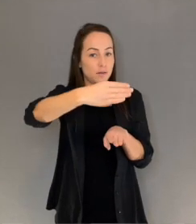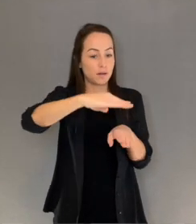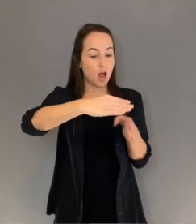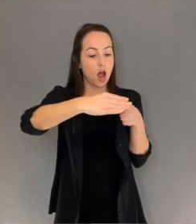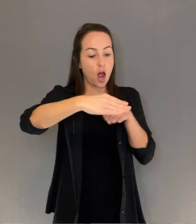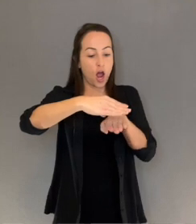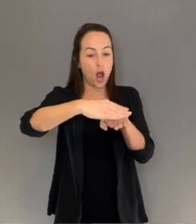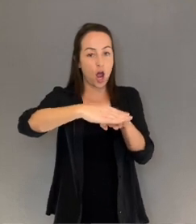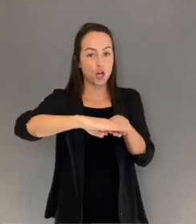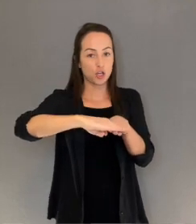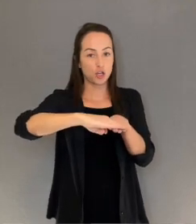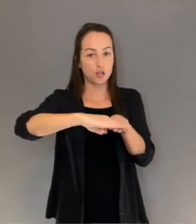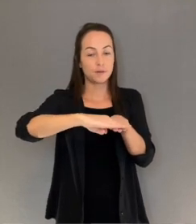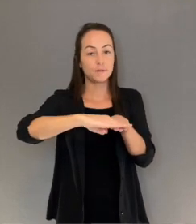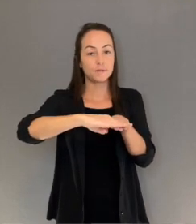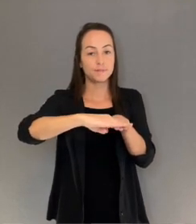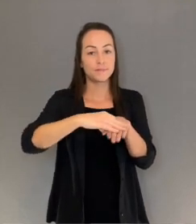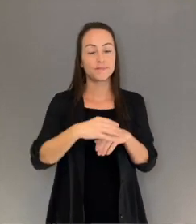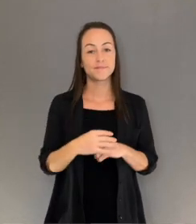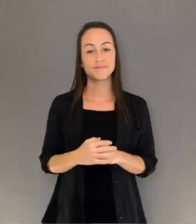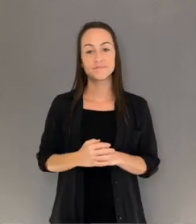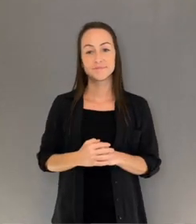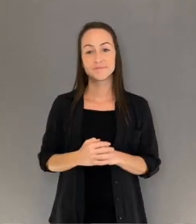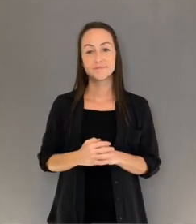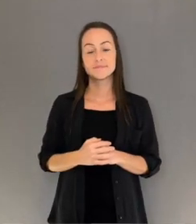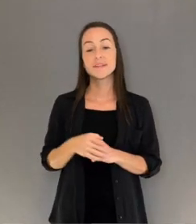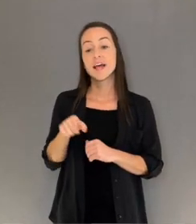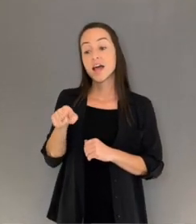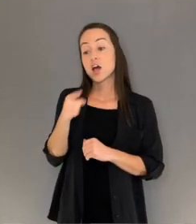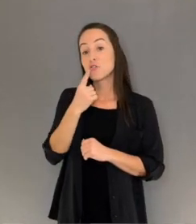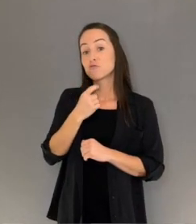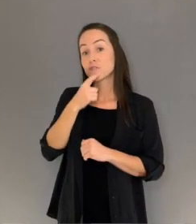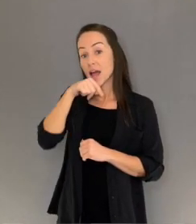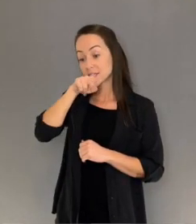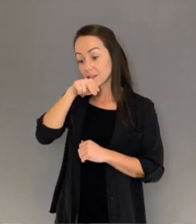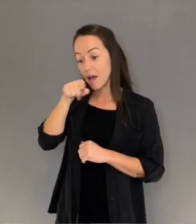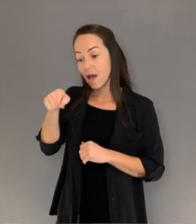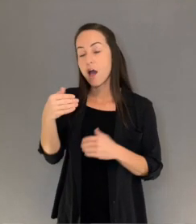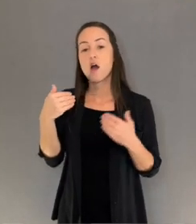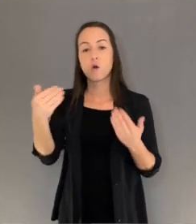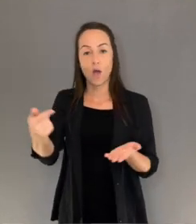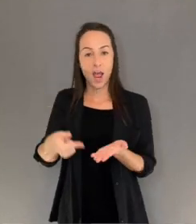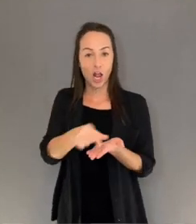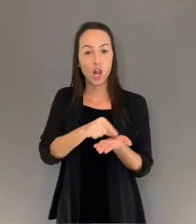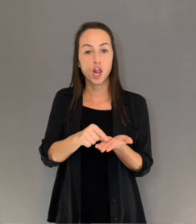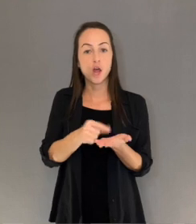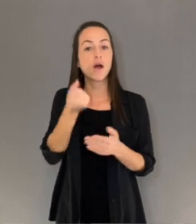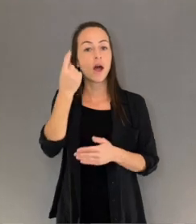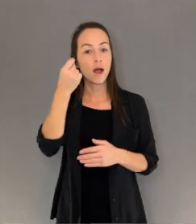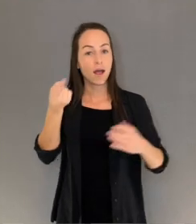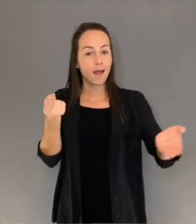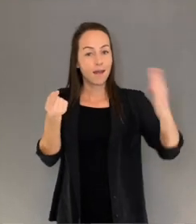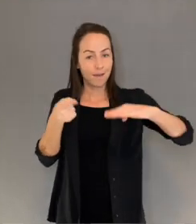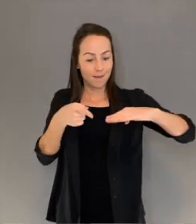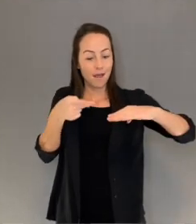Glue the red tongue in the center top half of the paper bag, being sure to place the top under the paper bag